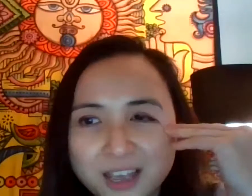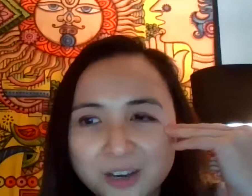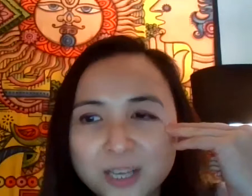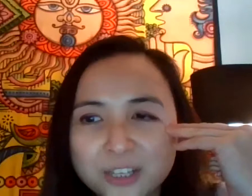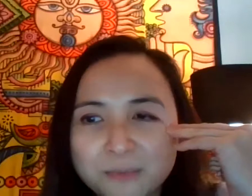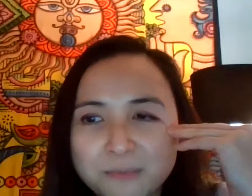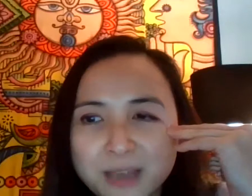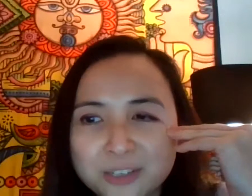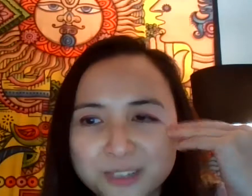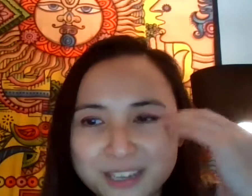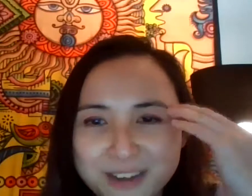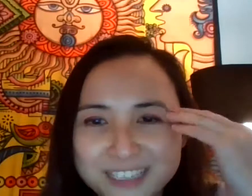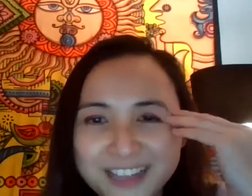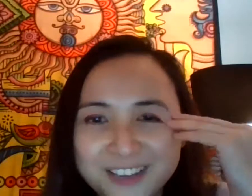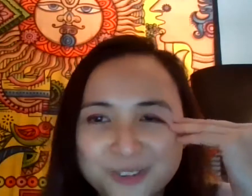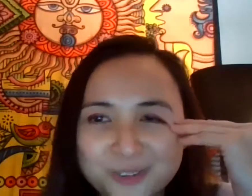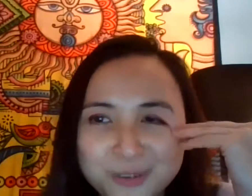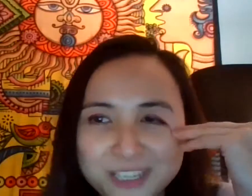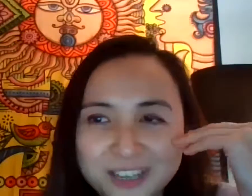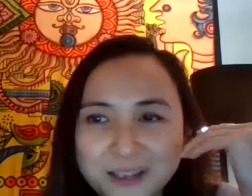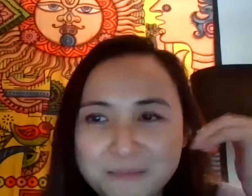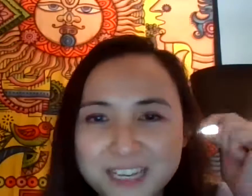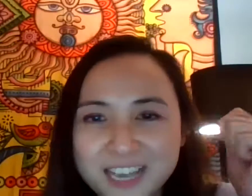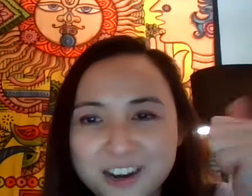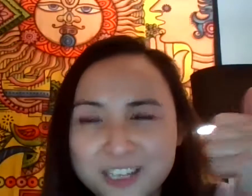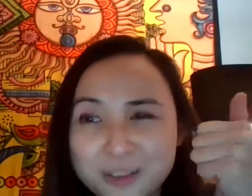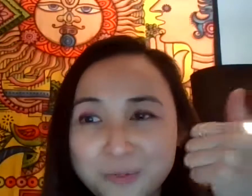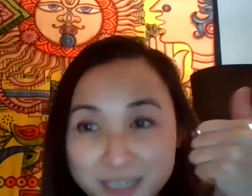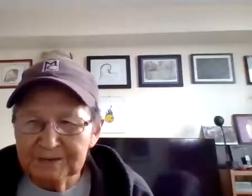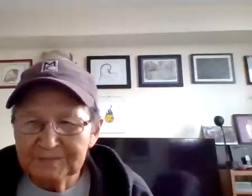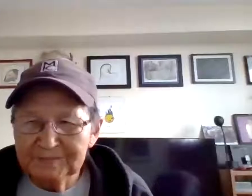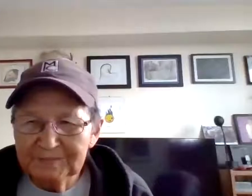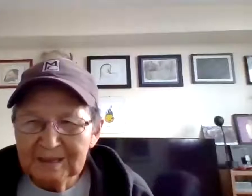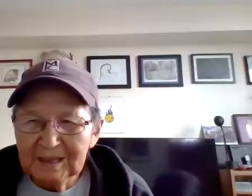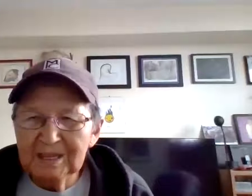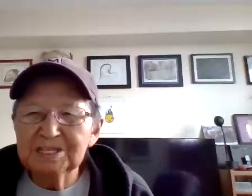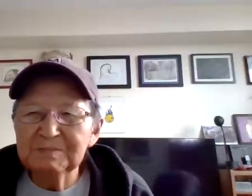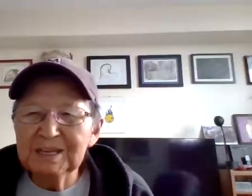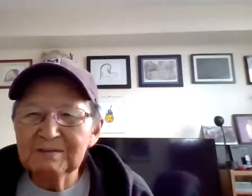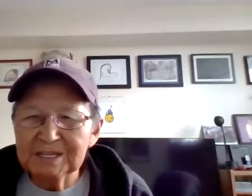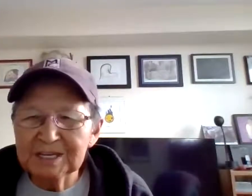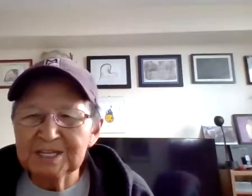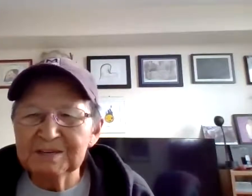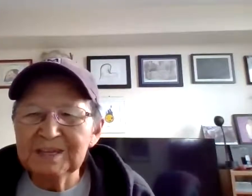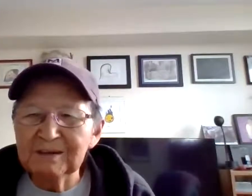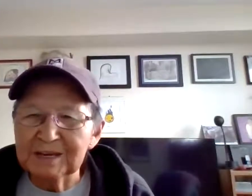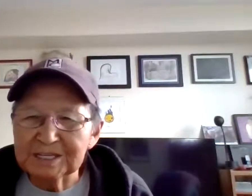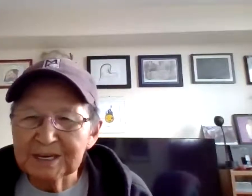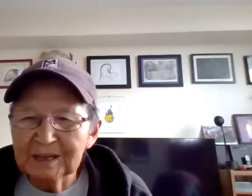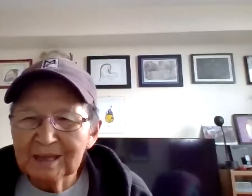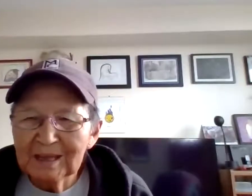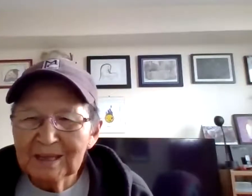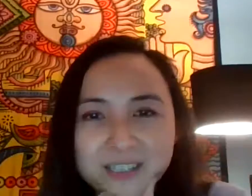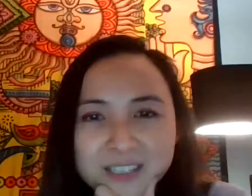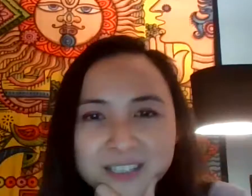and question management, Randy. Thank you so much. Many and actually, Gichimigwech. sorry? Gichimigwech. Gichimigwech.